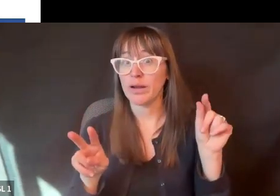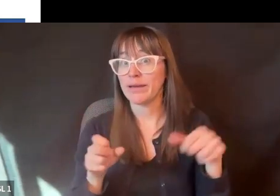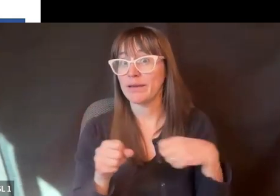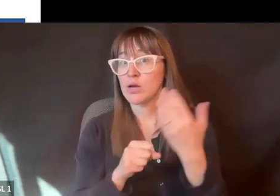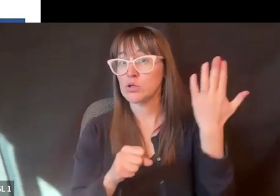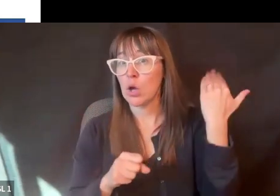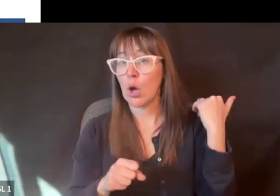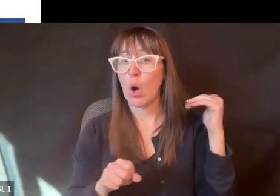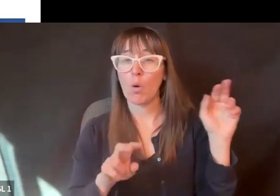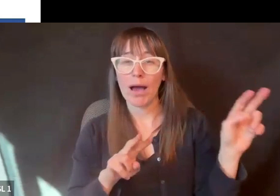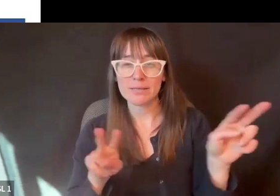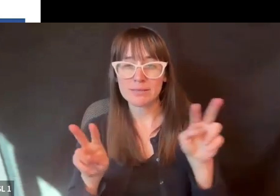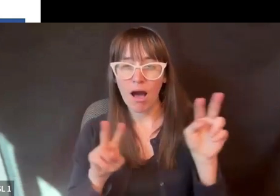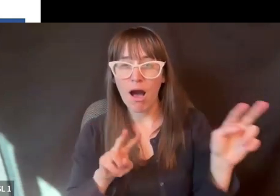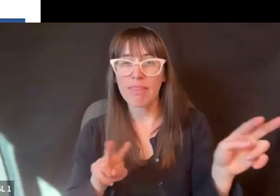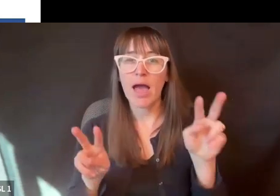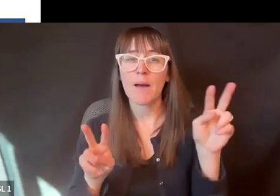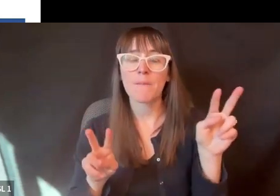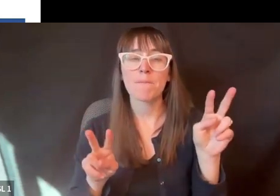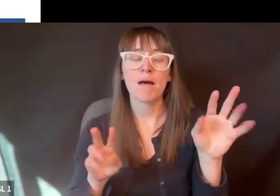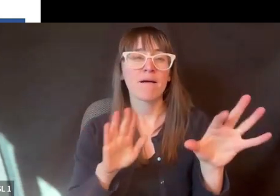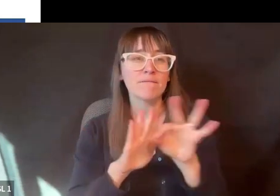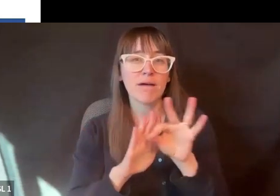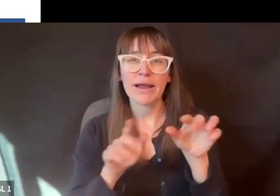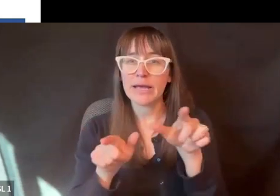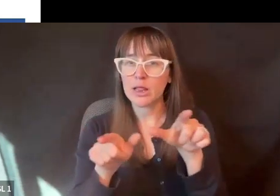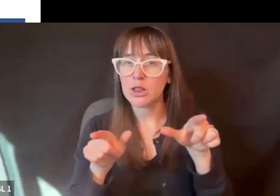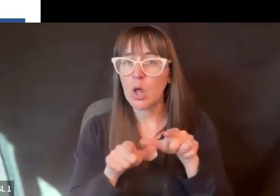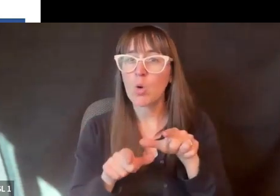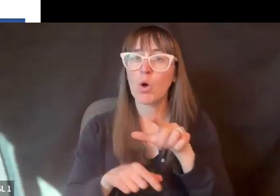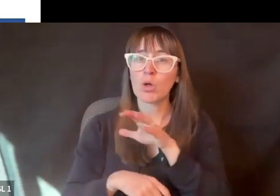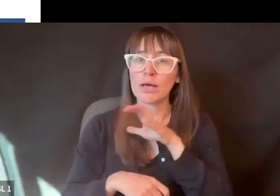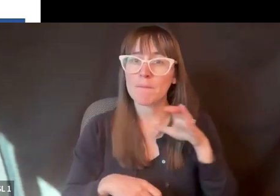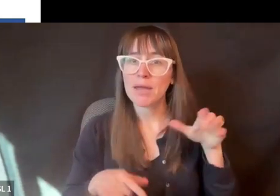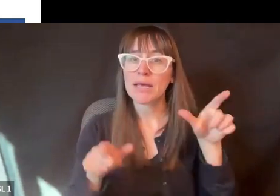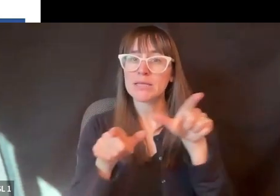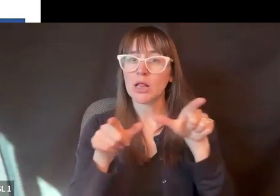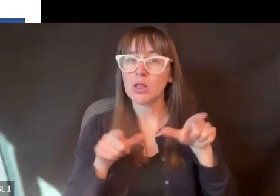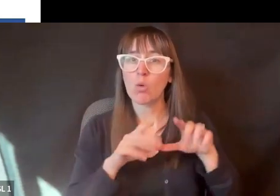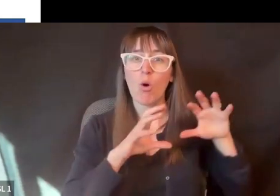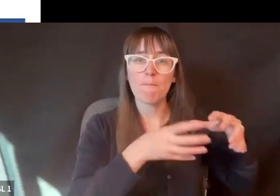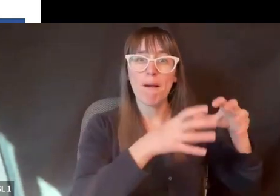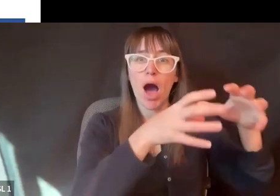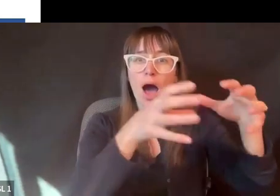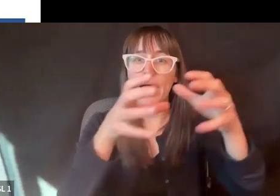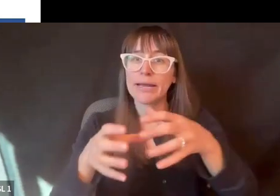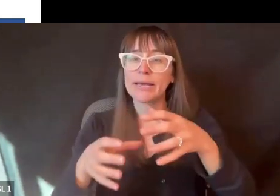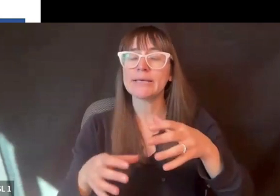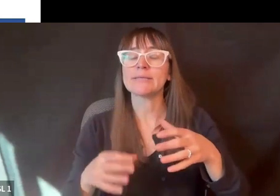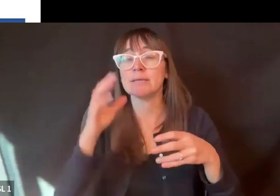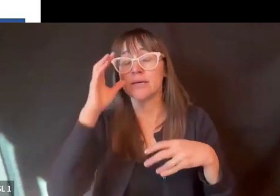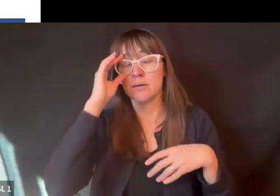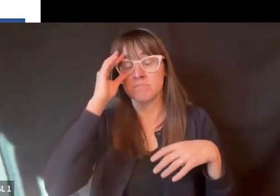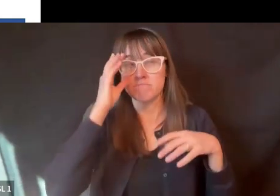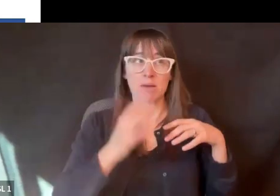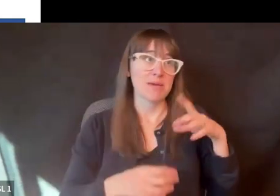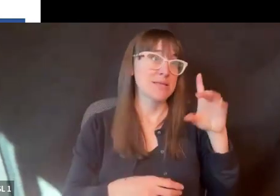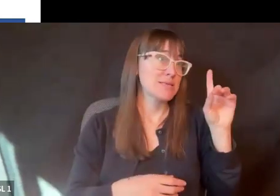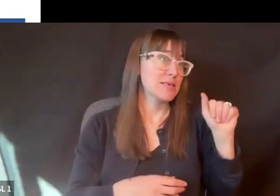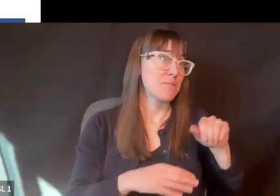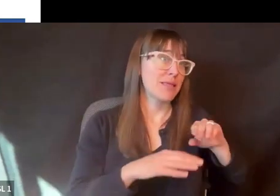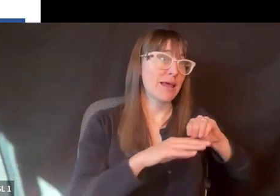back finding their local advisory committees and bodies to really start bringing the partners. If it